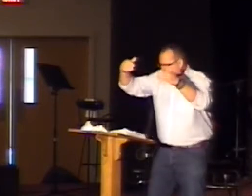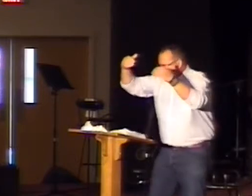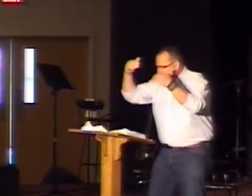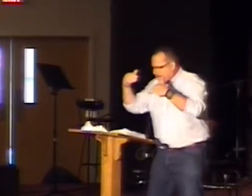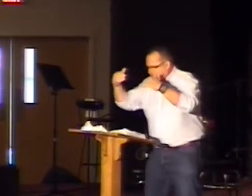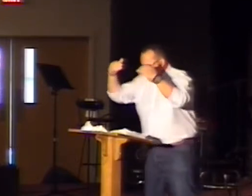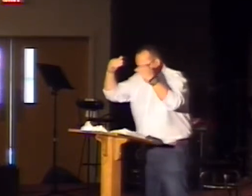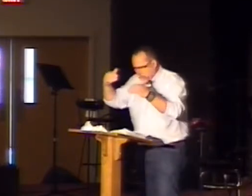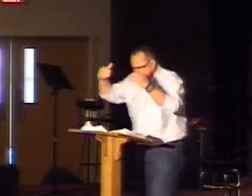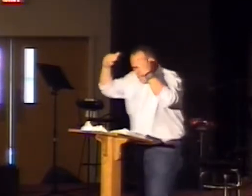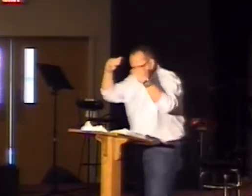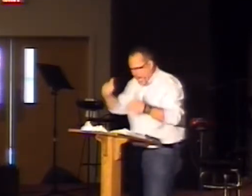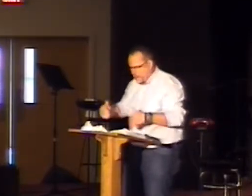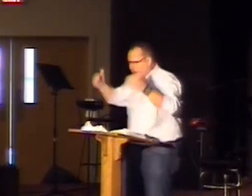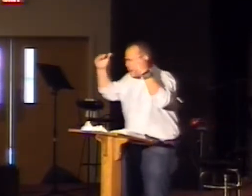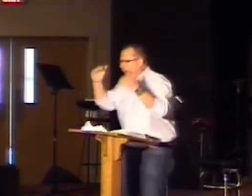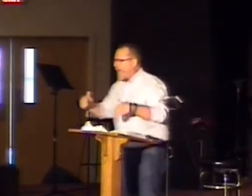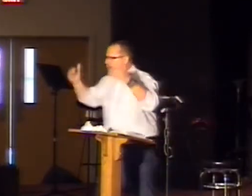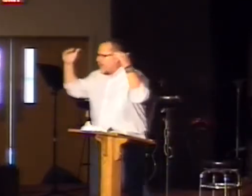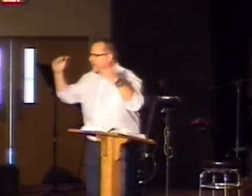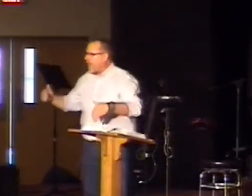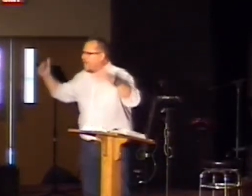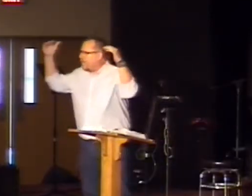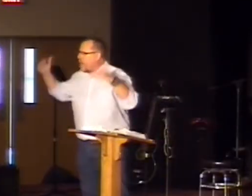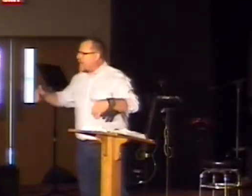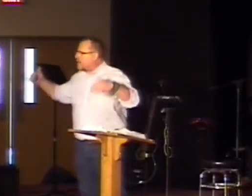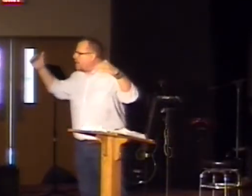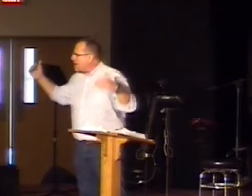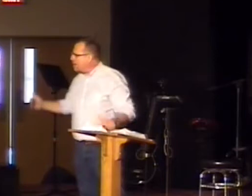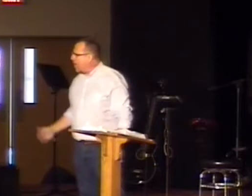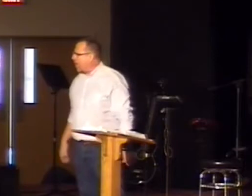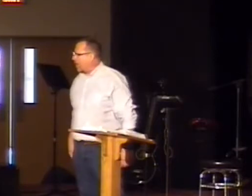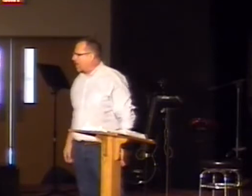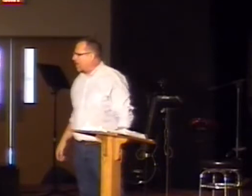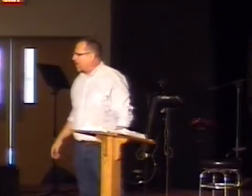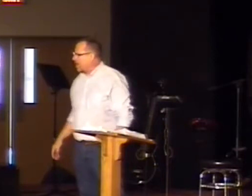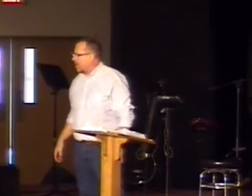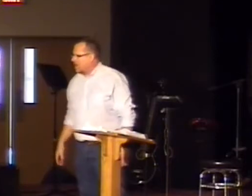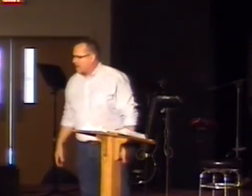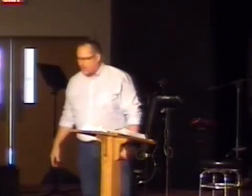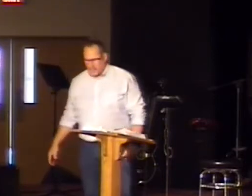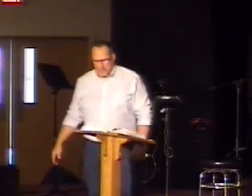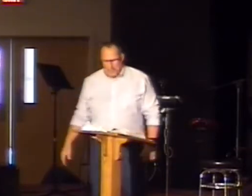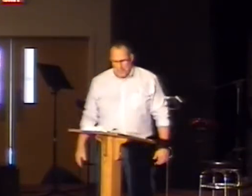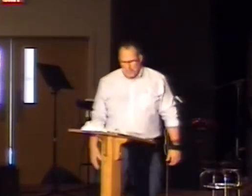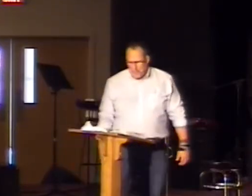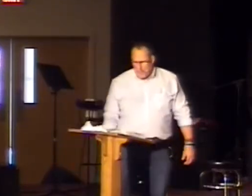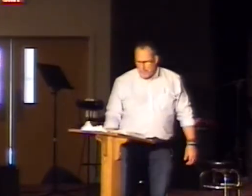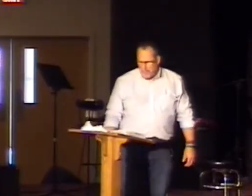is God's unyielding, unstoppable passion and love for his people.